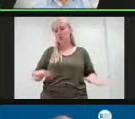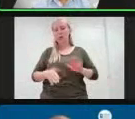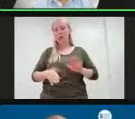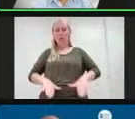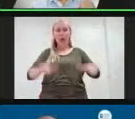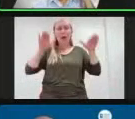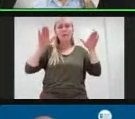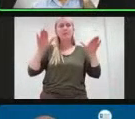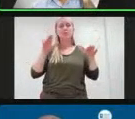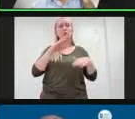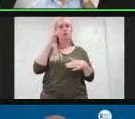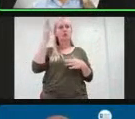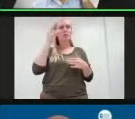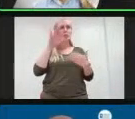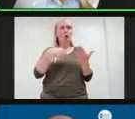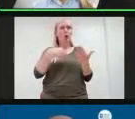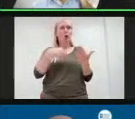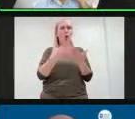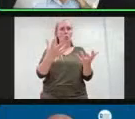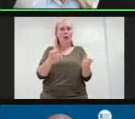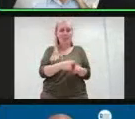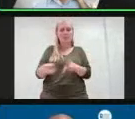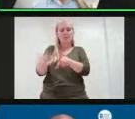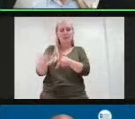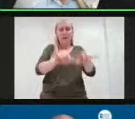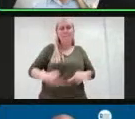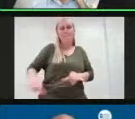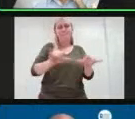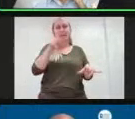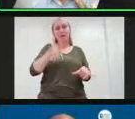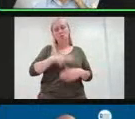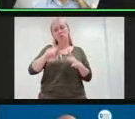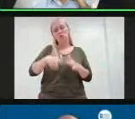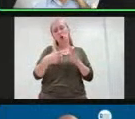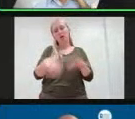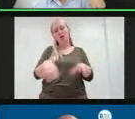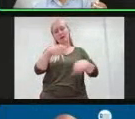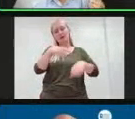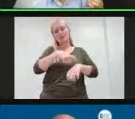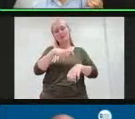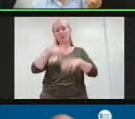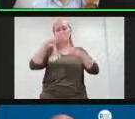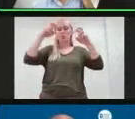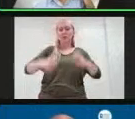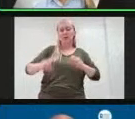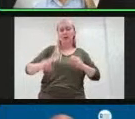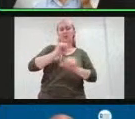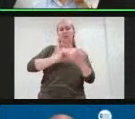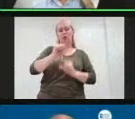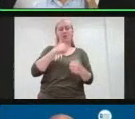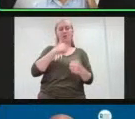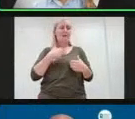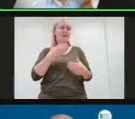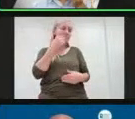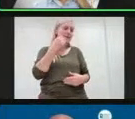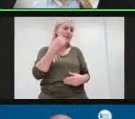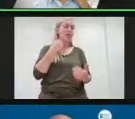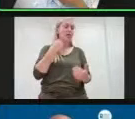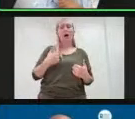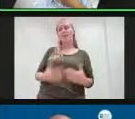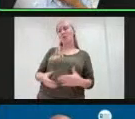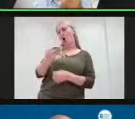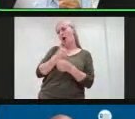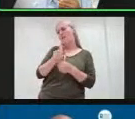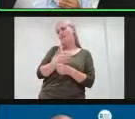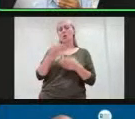we all want the same. So we need to really start taking time to sit with each other, have a meal, have a coffee, or whatever